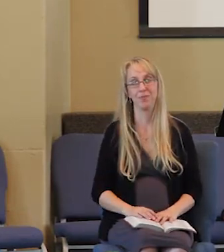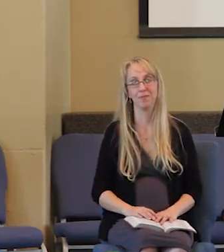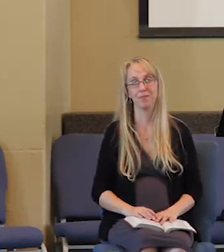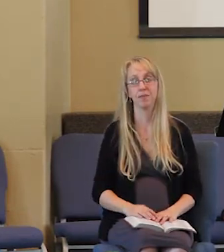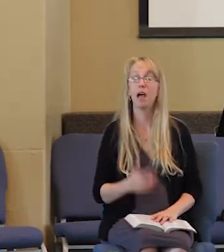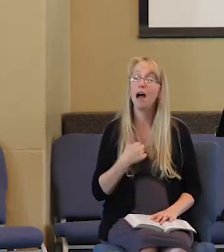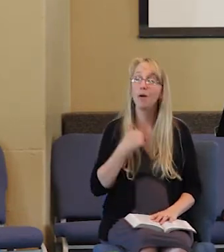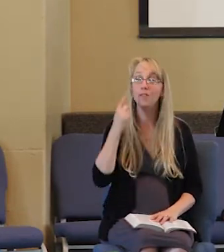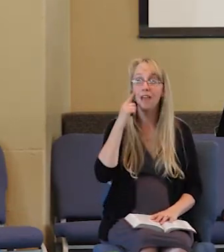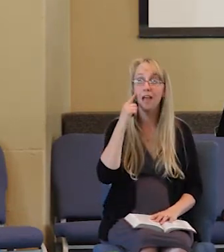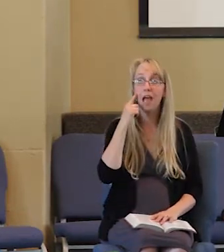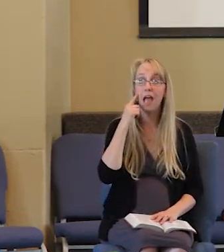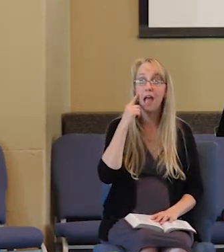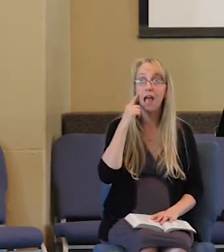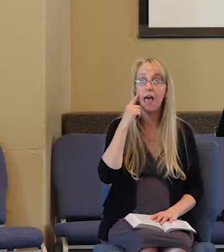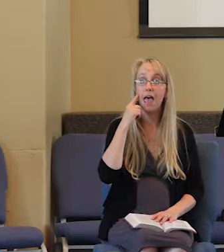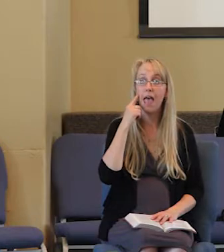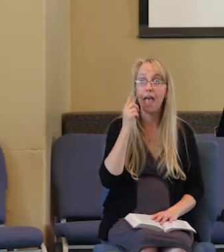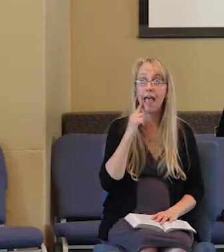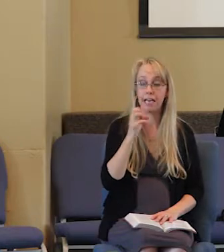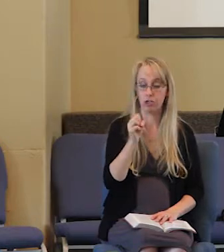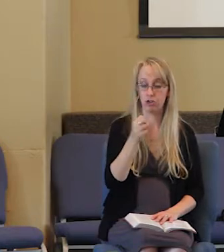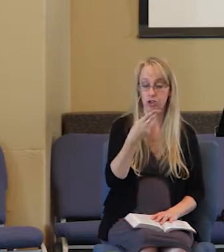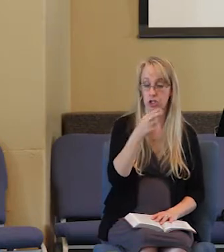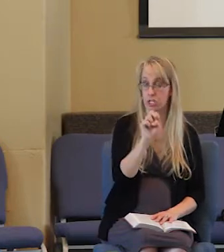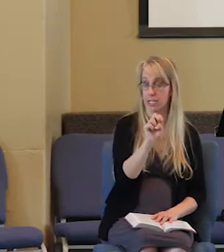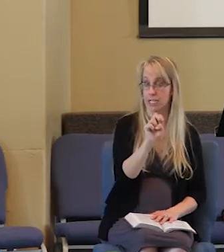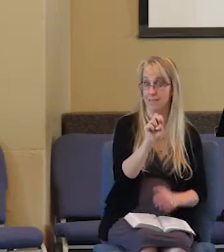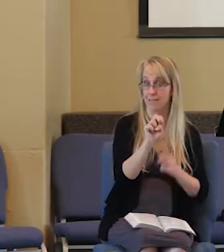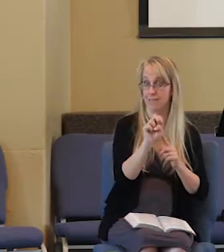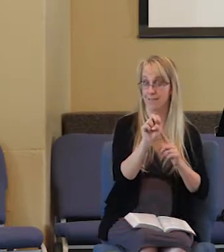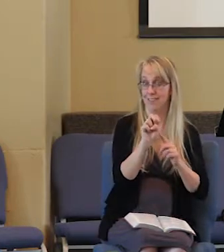See, I would think it would be, and she worshiped the Lord there.